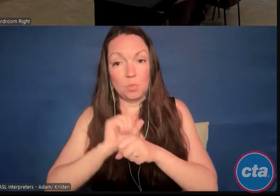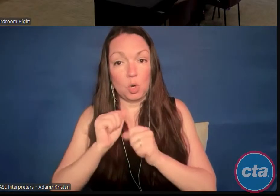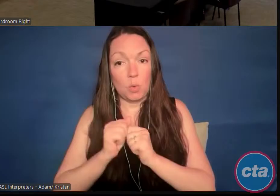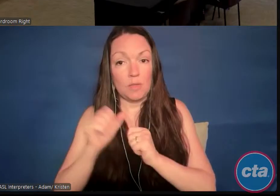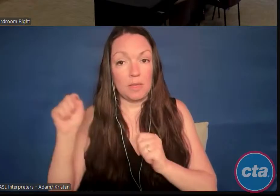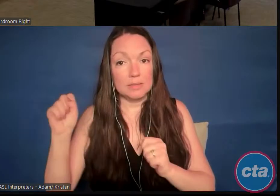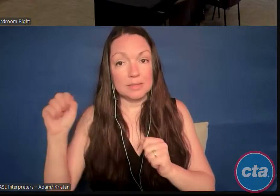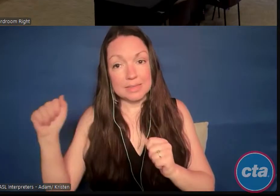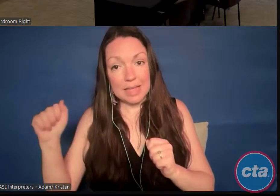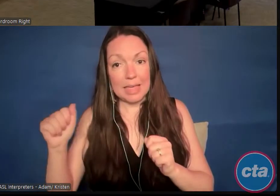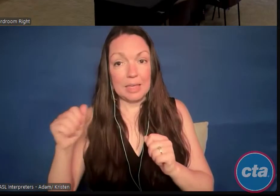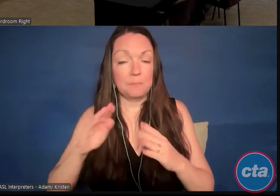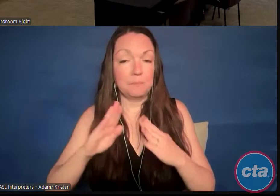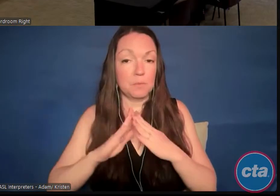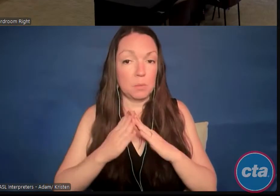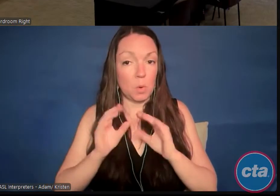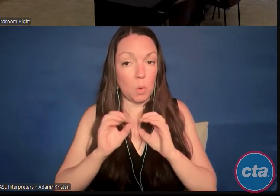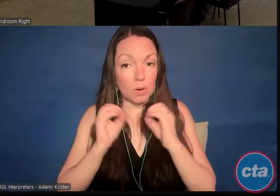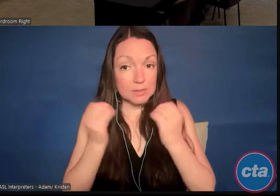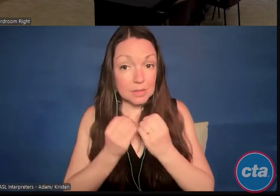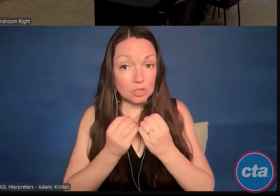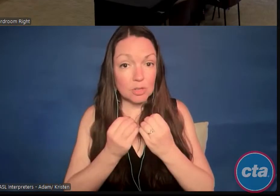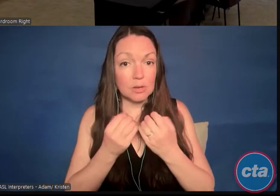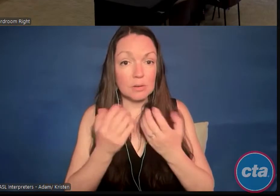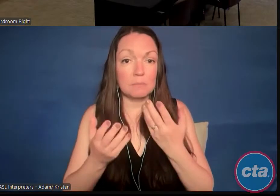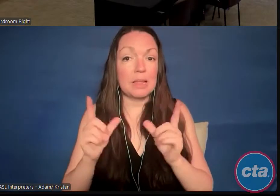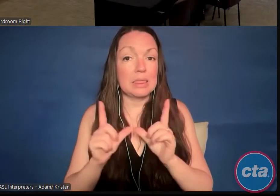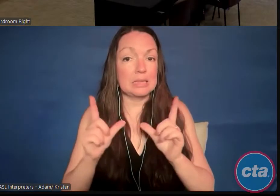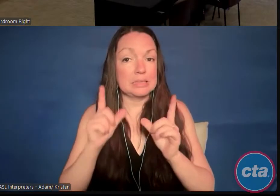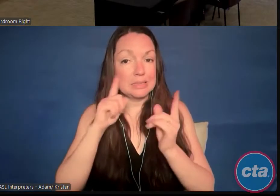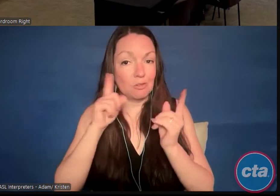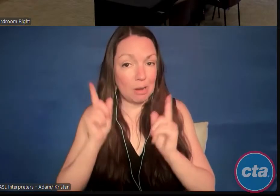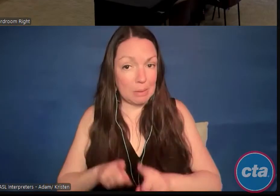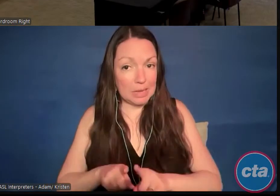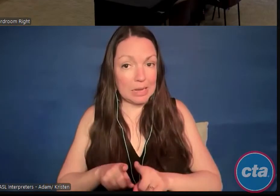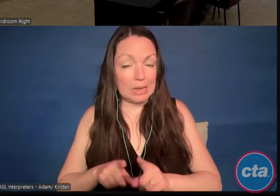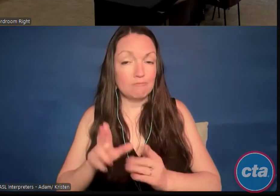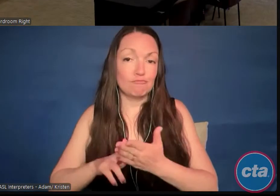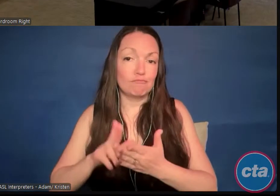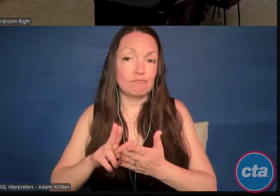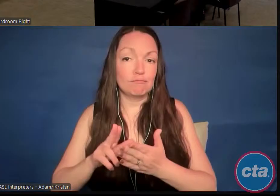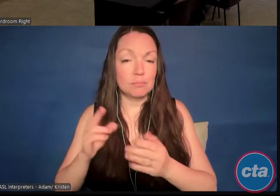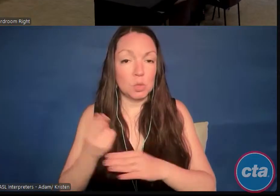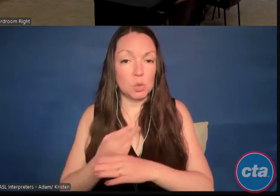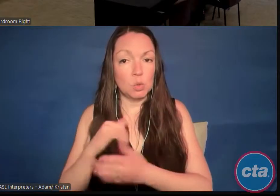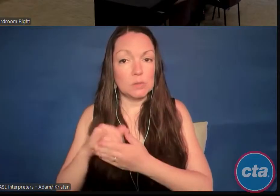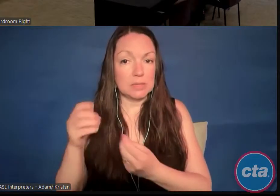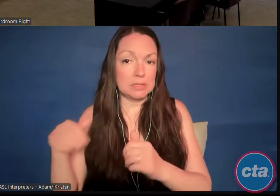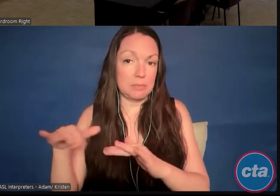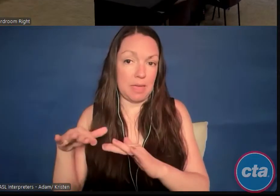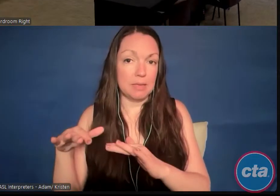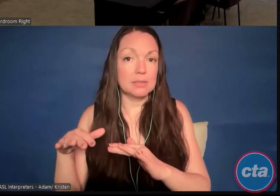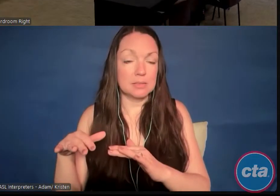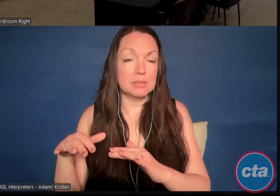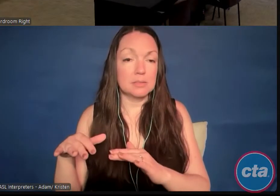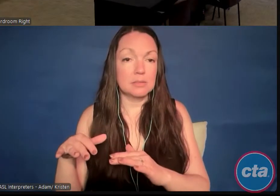community organization under some type of license agreement to allow them to use and activate that space and bring in events and things like that.